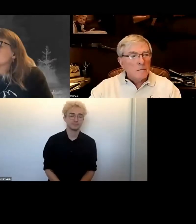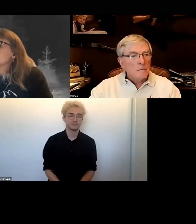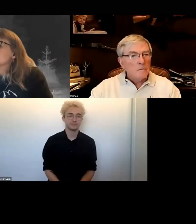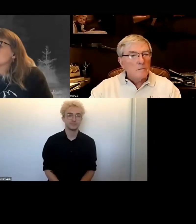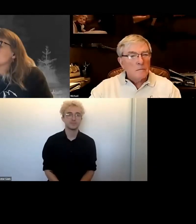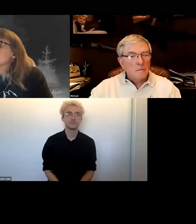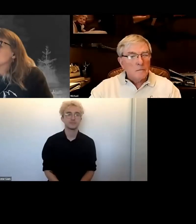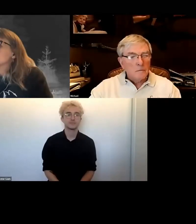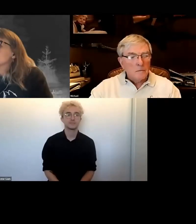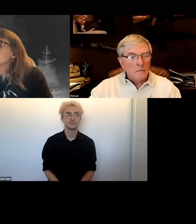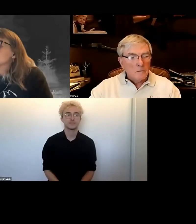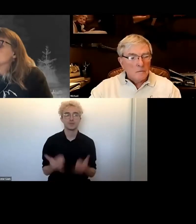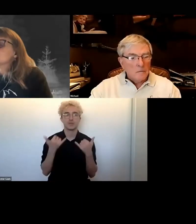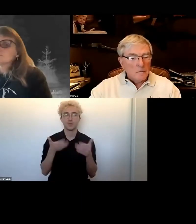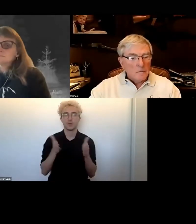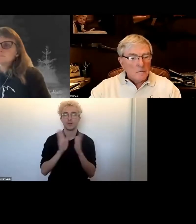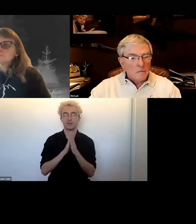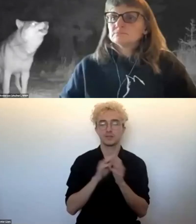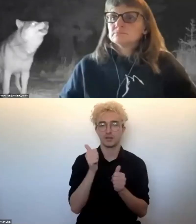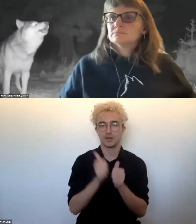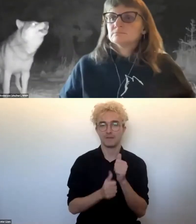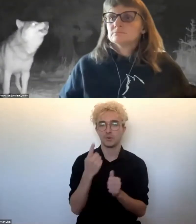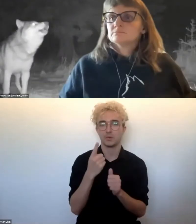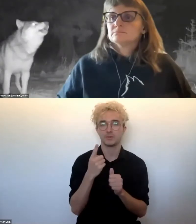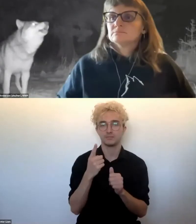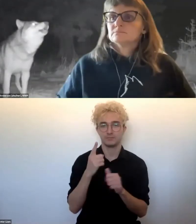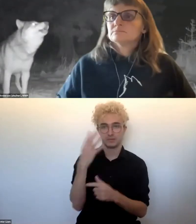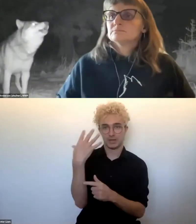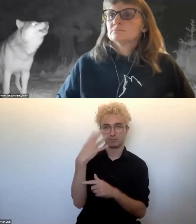And we'll ask everyone to turn off their cameras except the video.